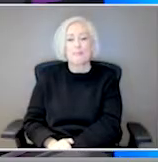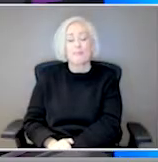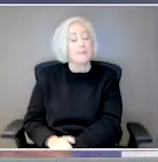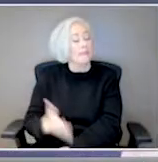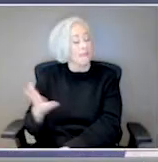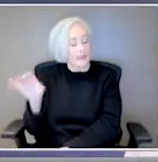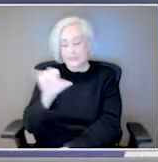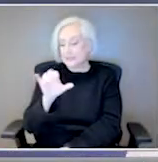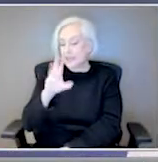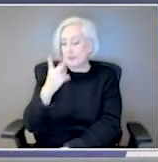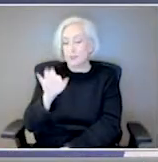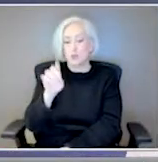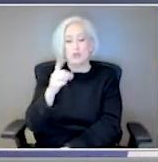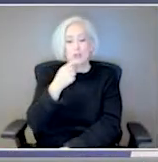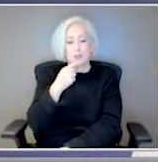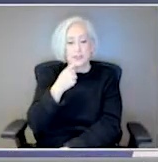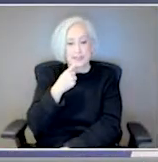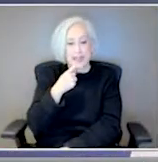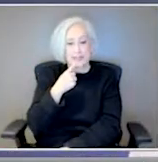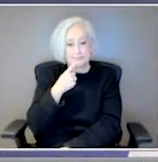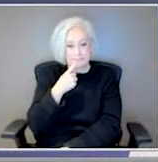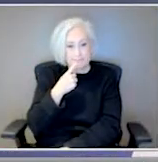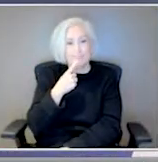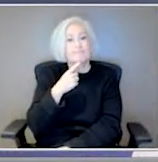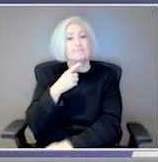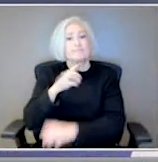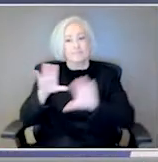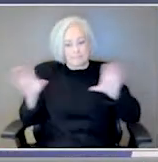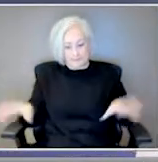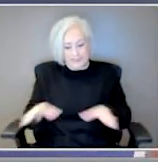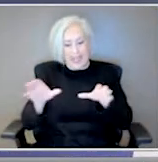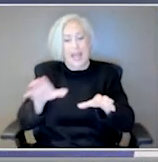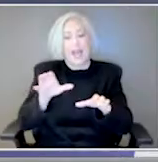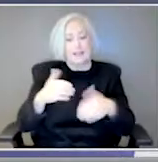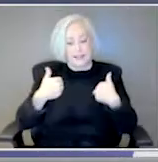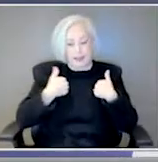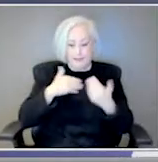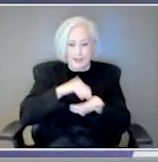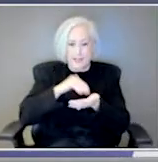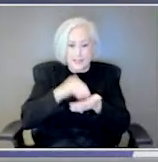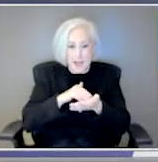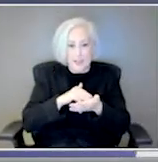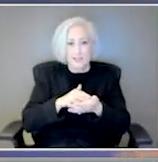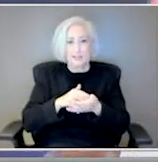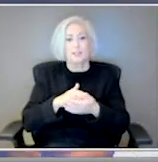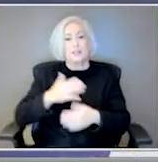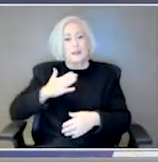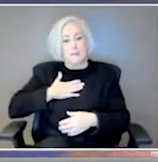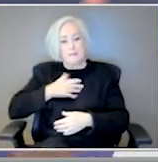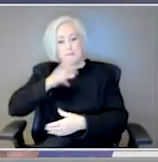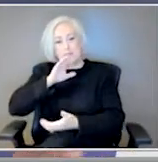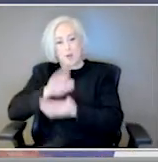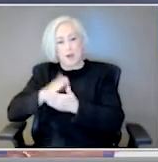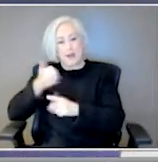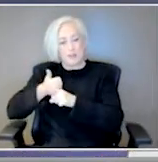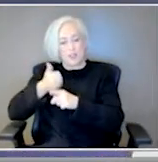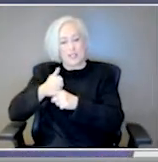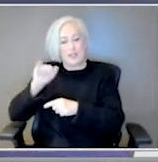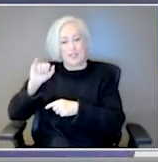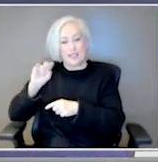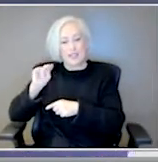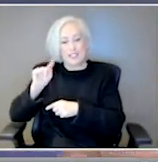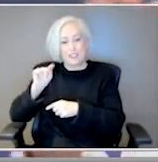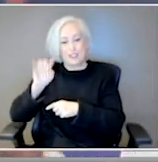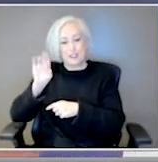Richard's doing, you know, being proactive is crucial. Having that primary care physician. My wife's an internist, so she's the one who's always like, somebody, you have to have that